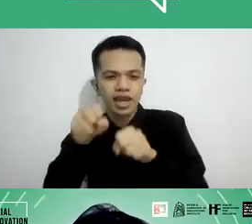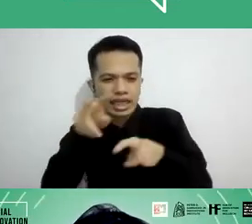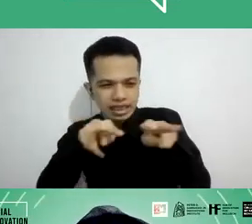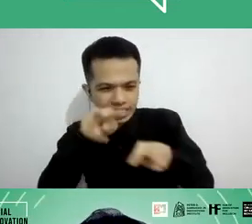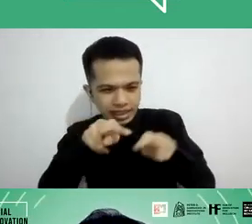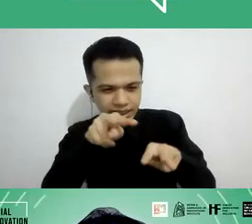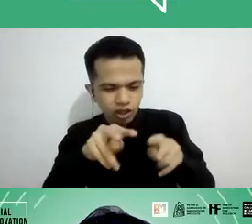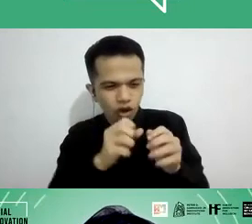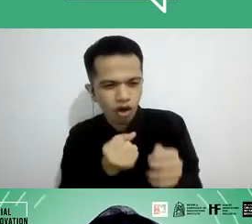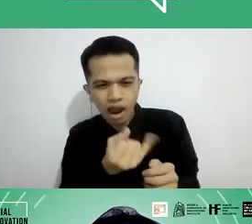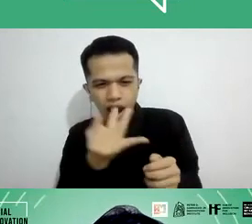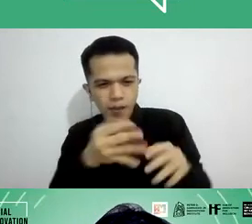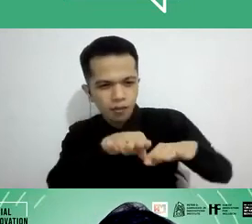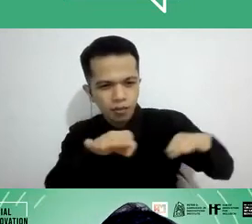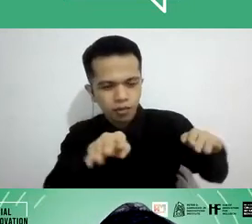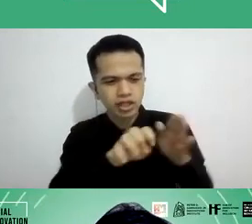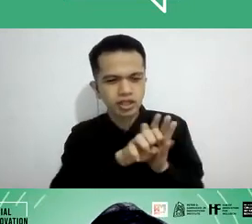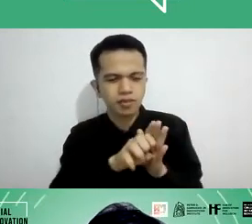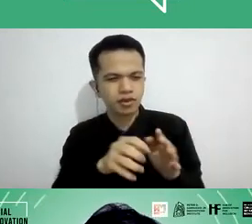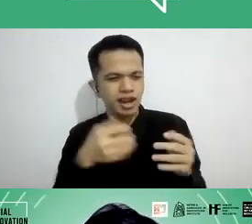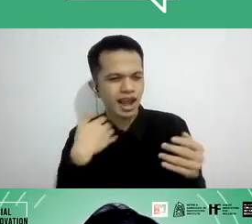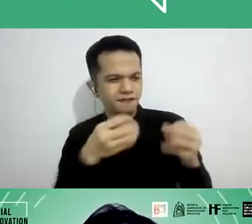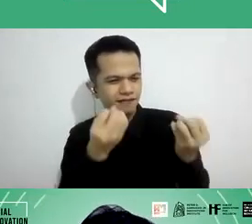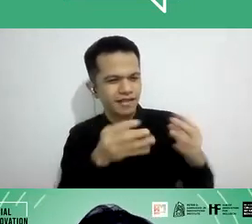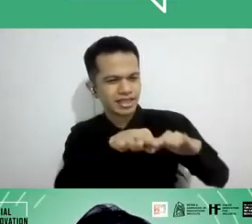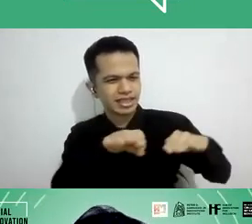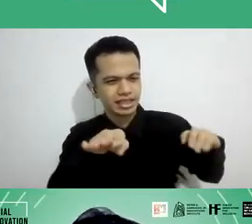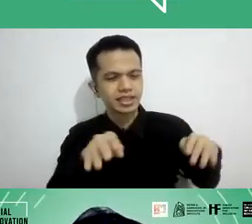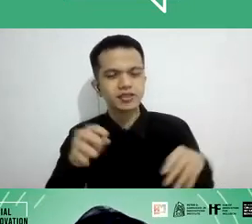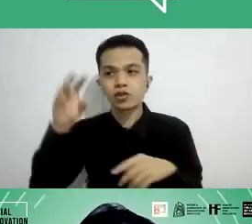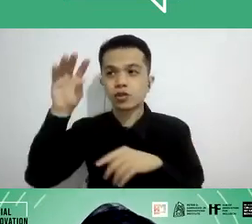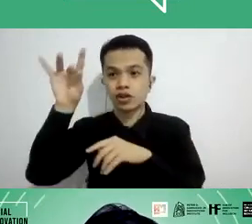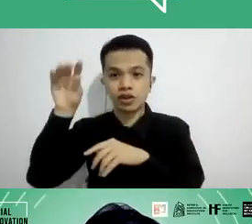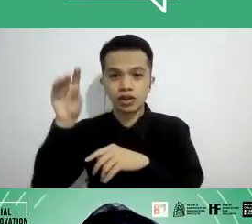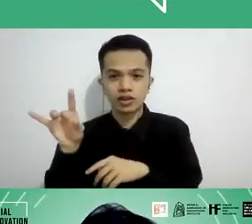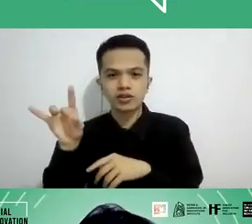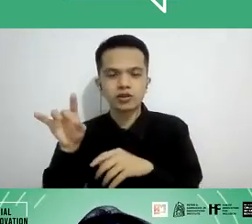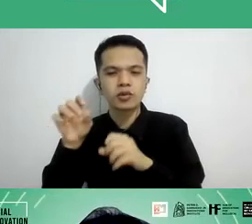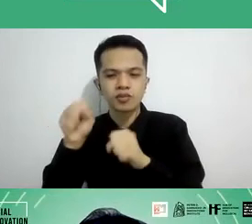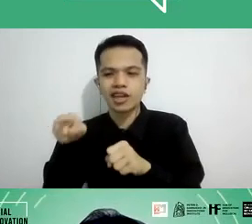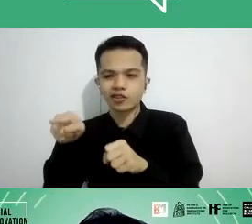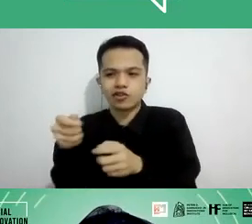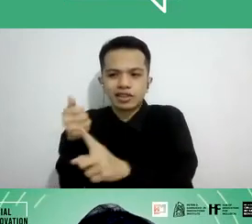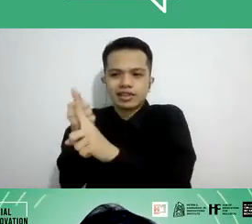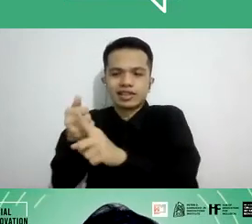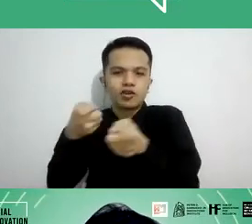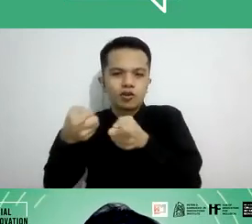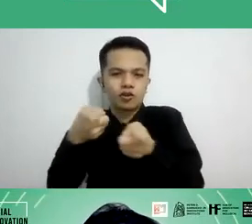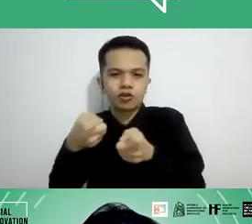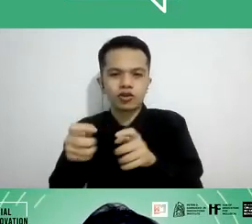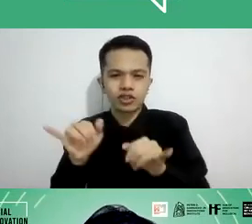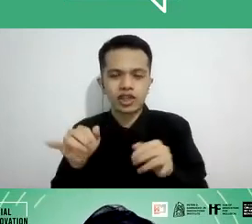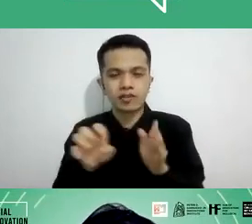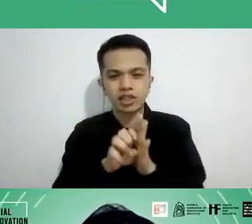information. Meaning, if there is light congestion in a certain area, the traffic lights will automatically accommodate that. And if they expect rush hour at a